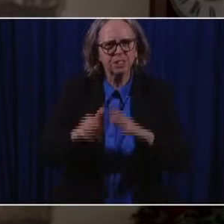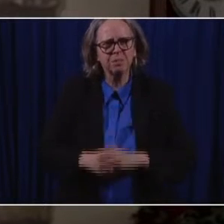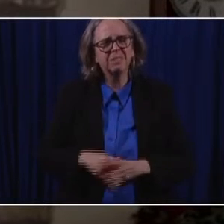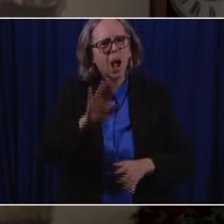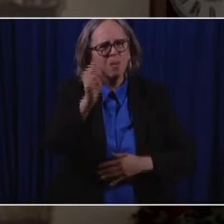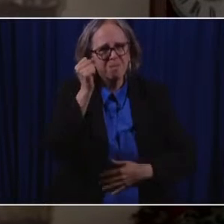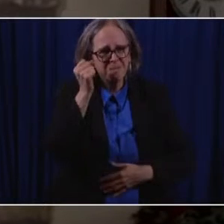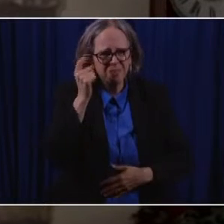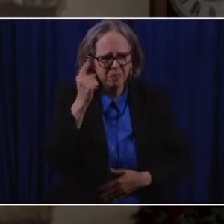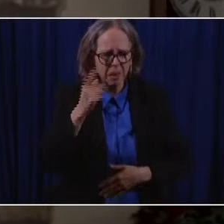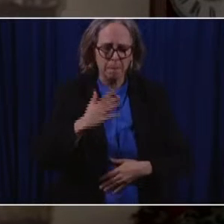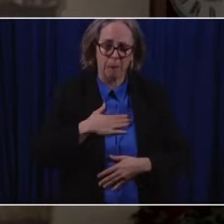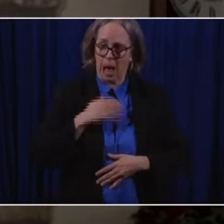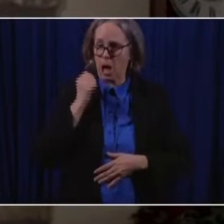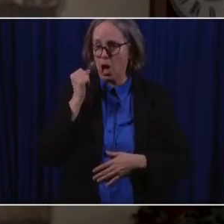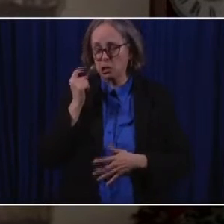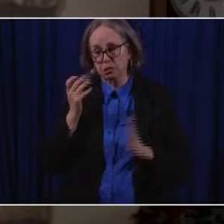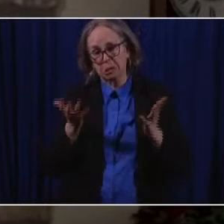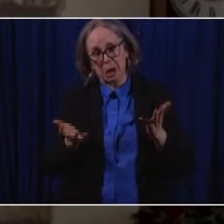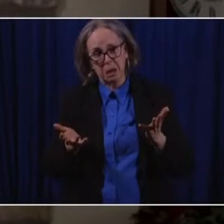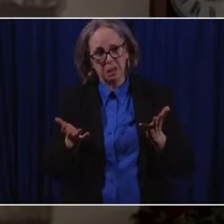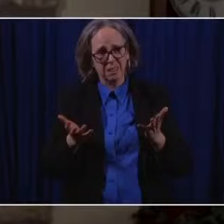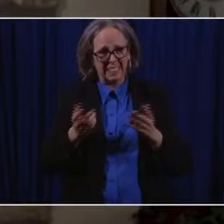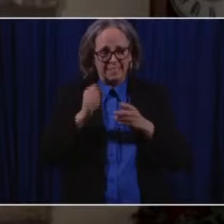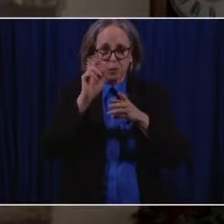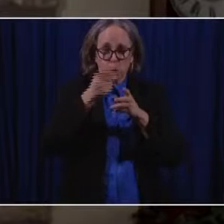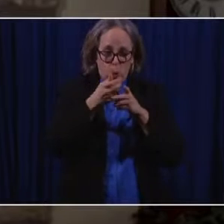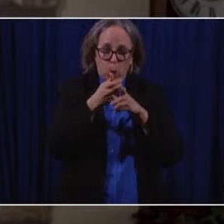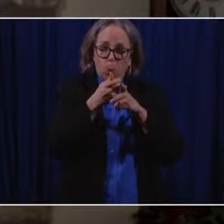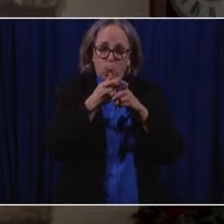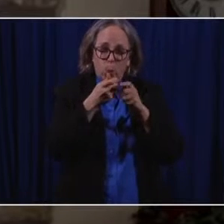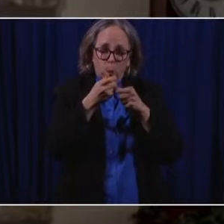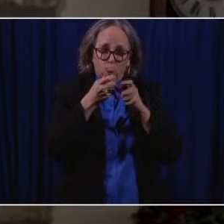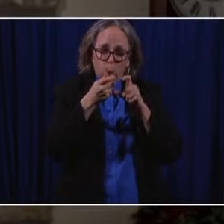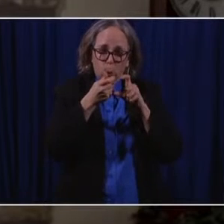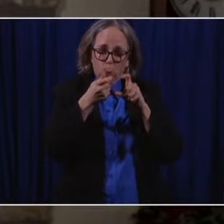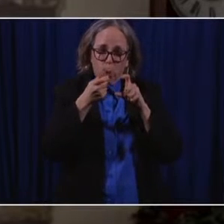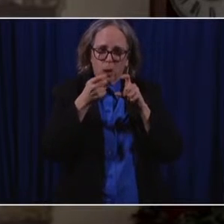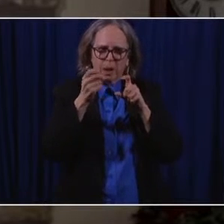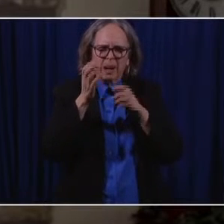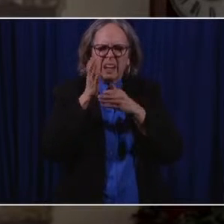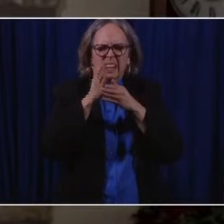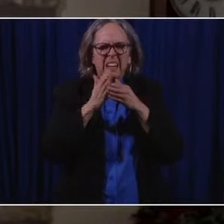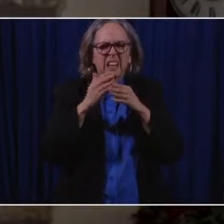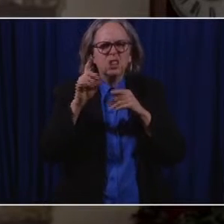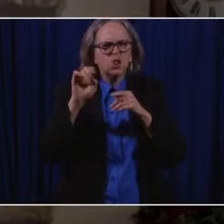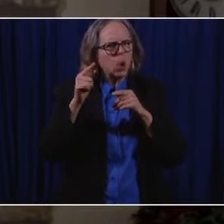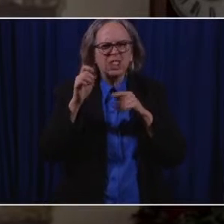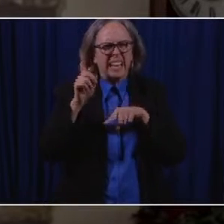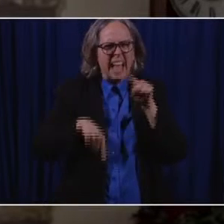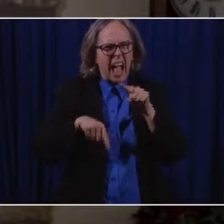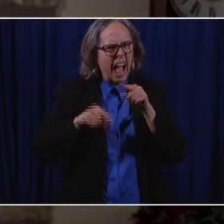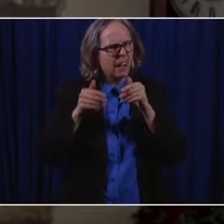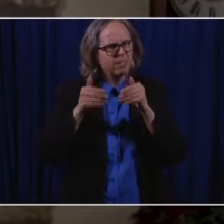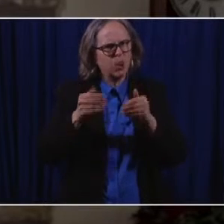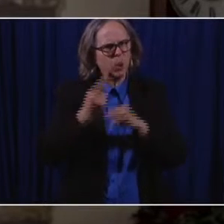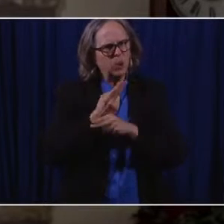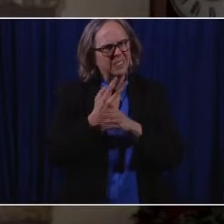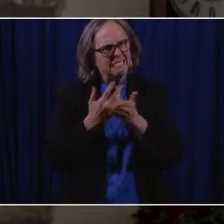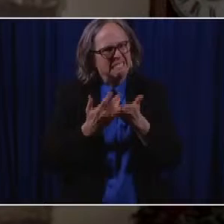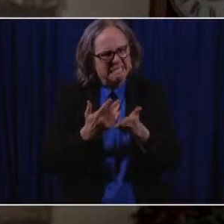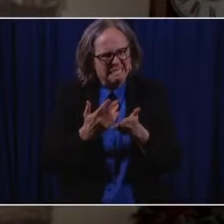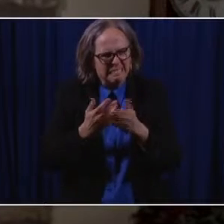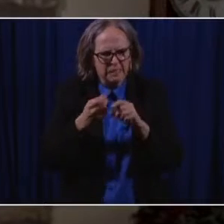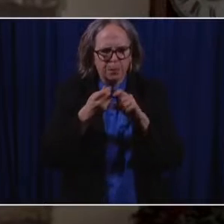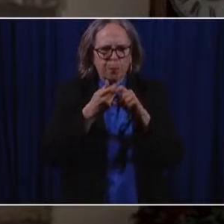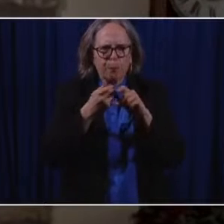that if you've got a partial, that you cannot use that partial. So, if you can get 1 more or 2 more complete ones out of there, you